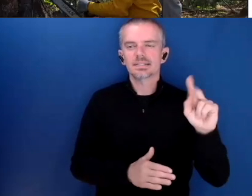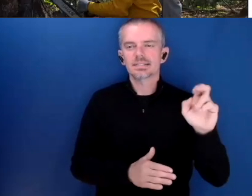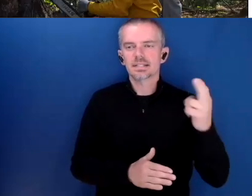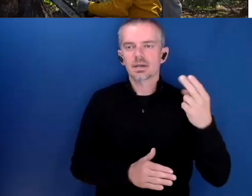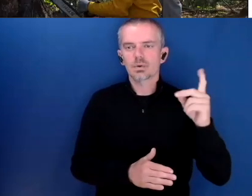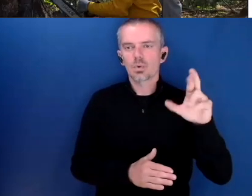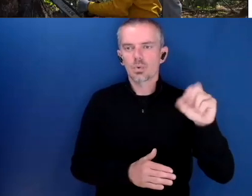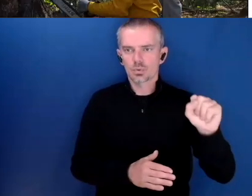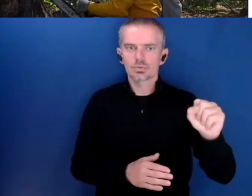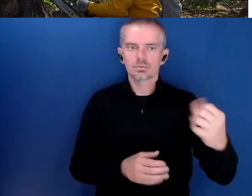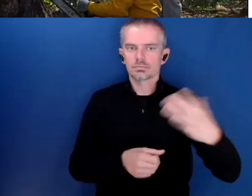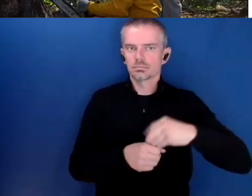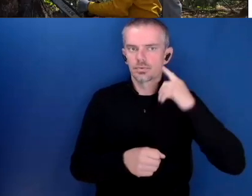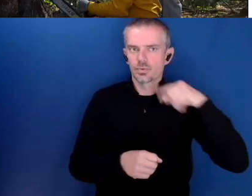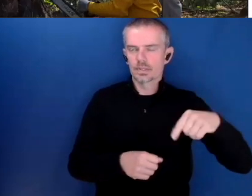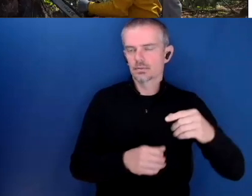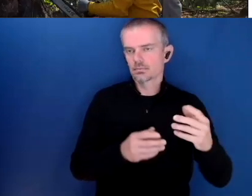throughout the life of the stewardship projects.